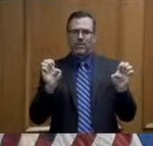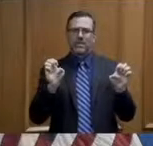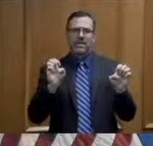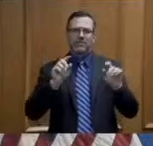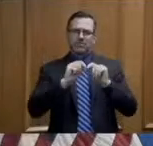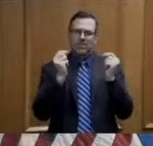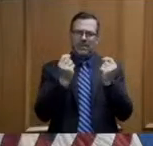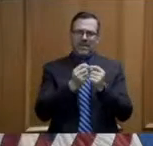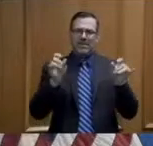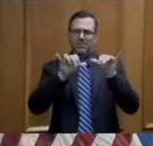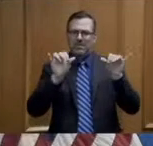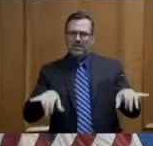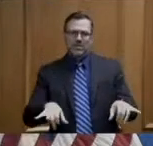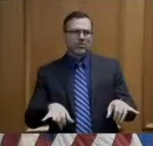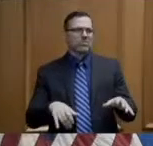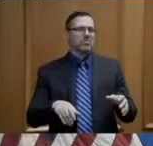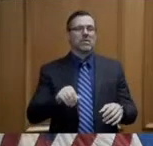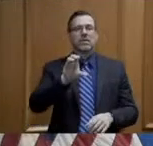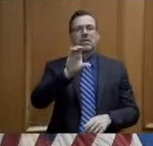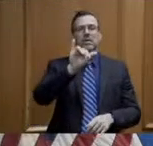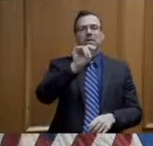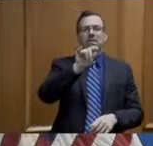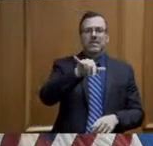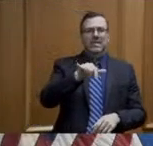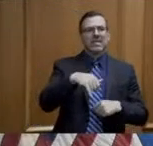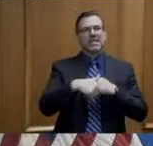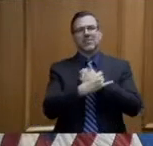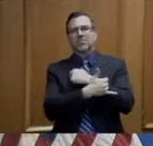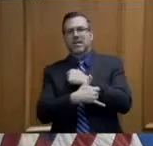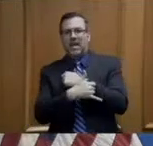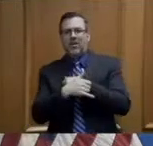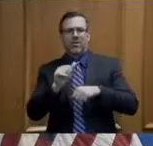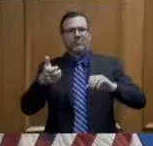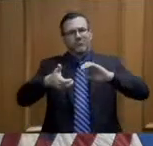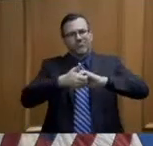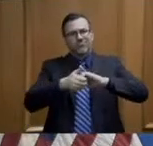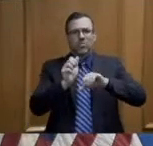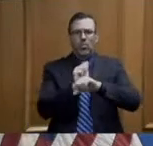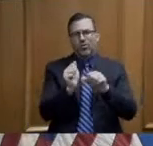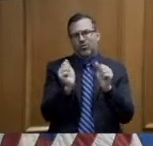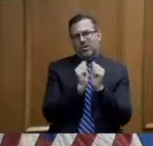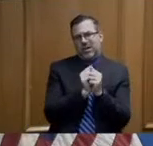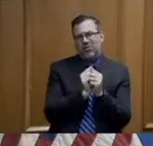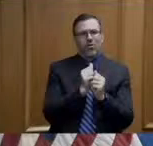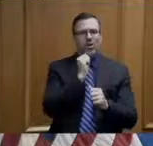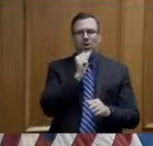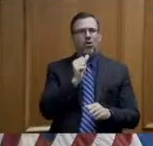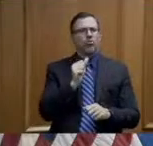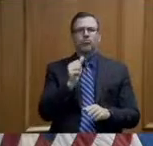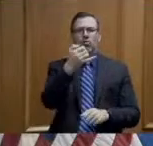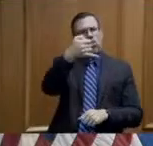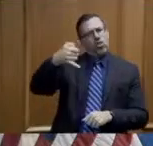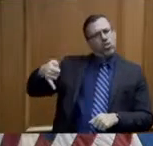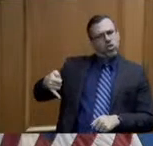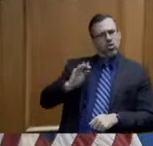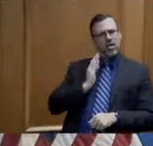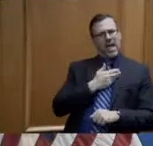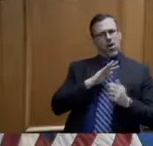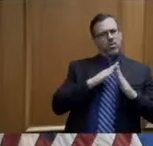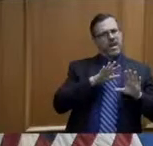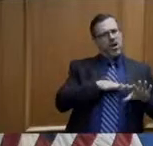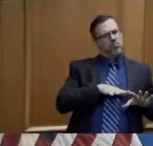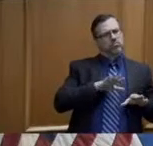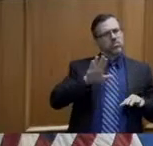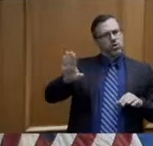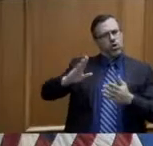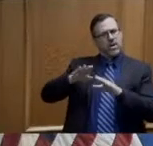the cities and the counties to work together within their boundaries and without, and to work with the state. And those investments, those thousands of